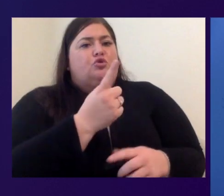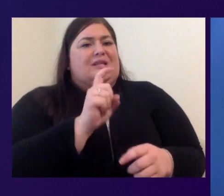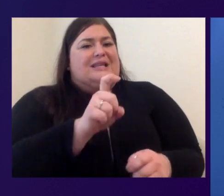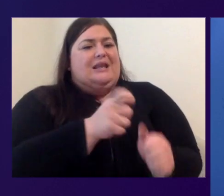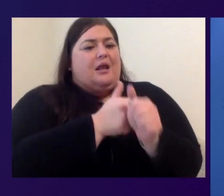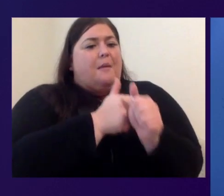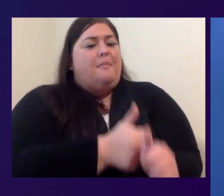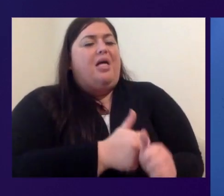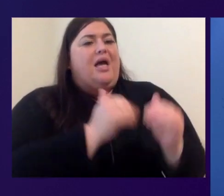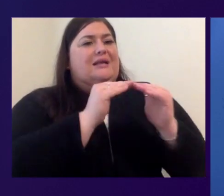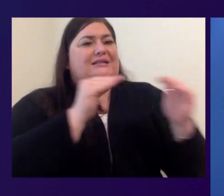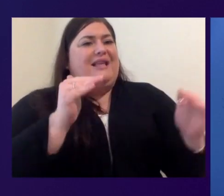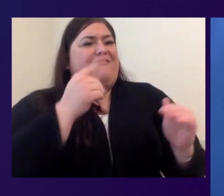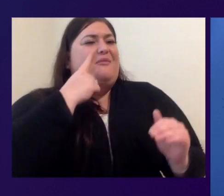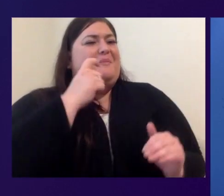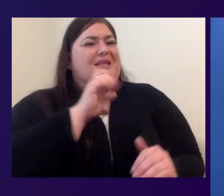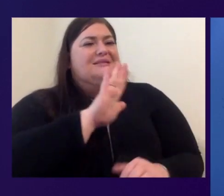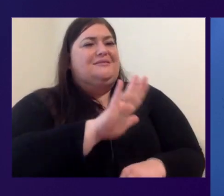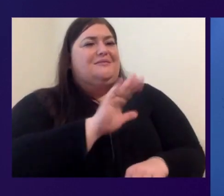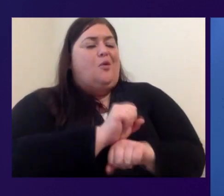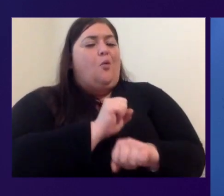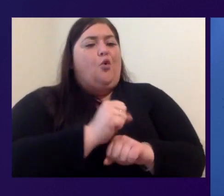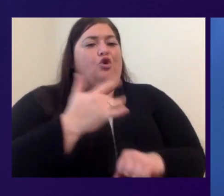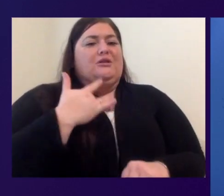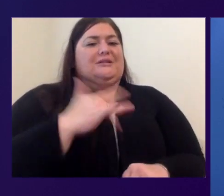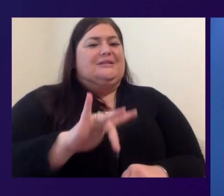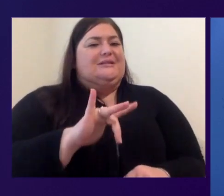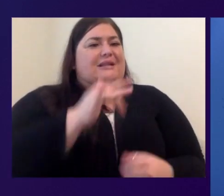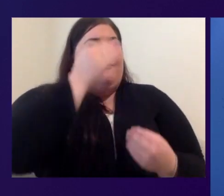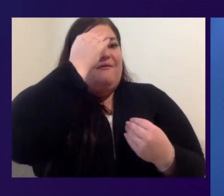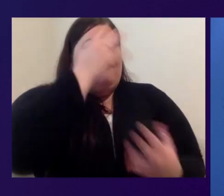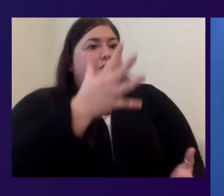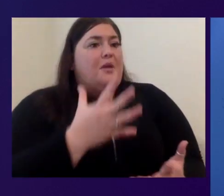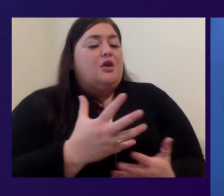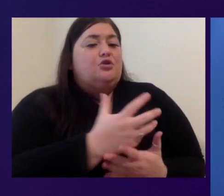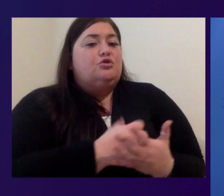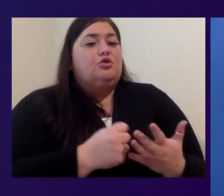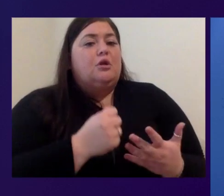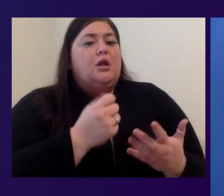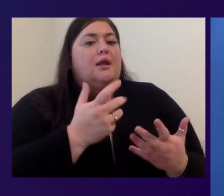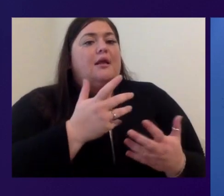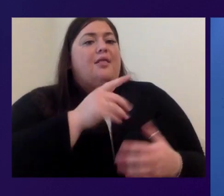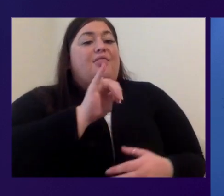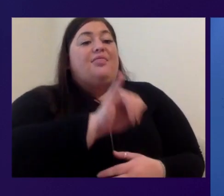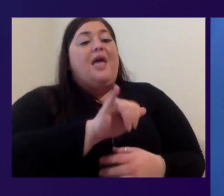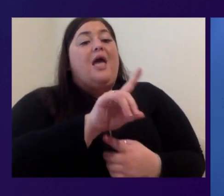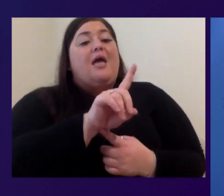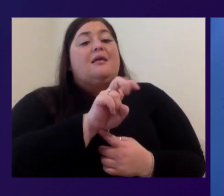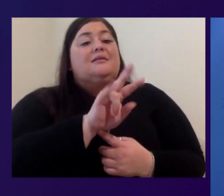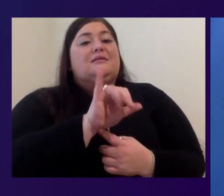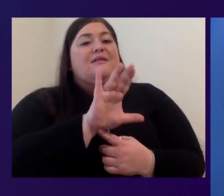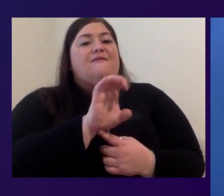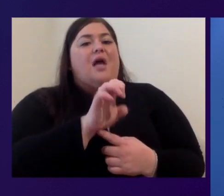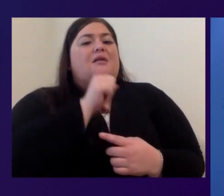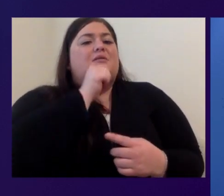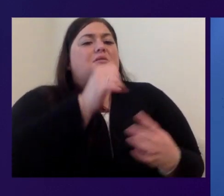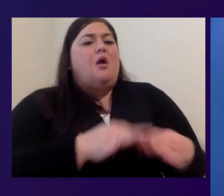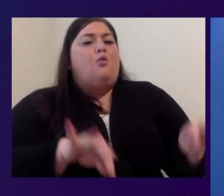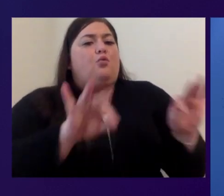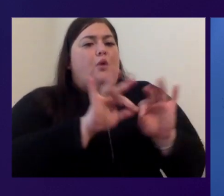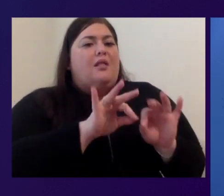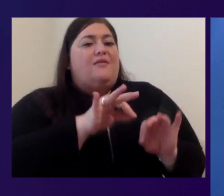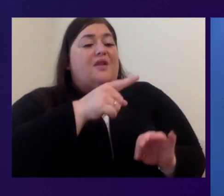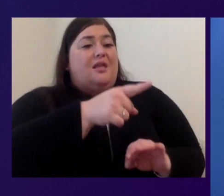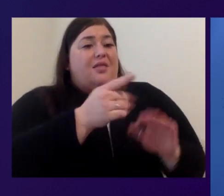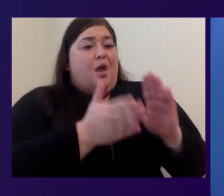data. They learned about WorkSpaces Web and they're like, oh, we're done with that. It doesn't matter, right? The device is almost irrelevant at that point because they're running their browser in the cloud. The